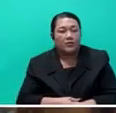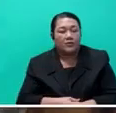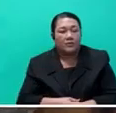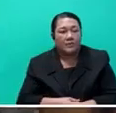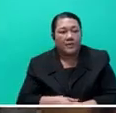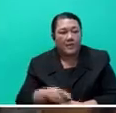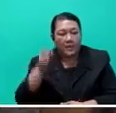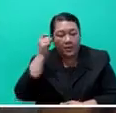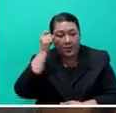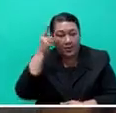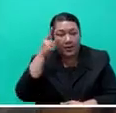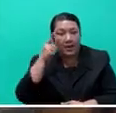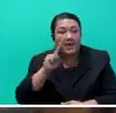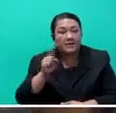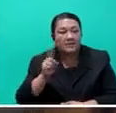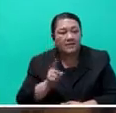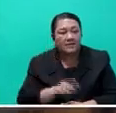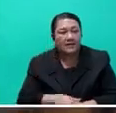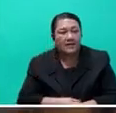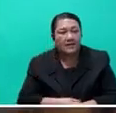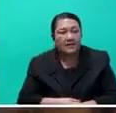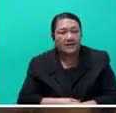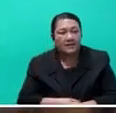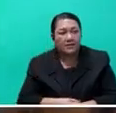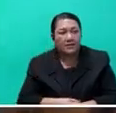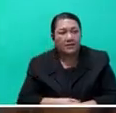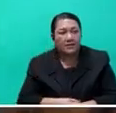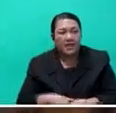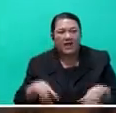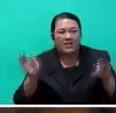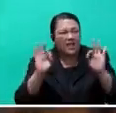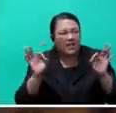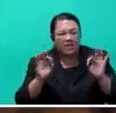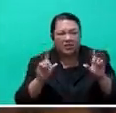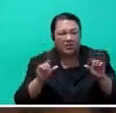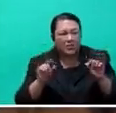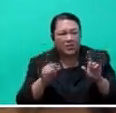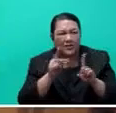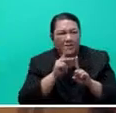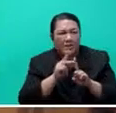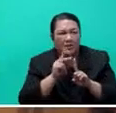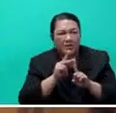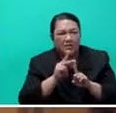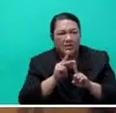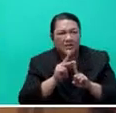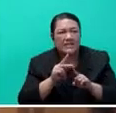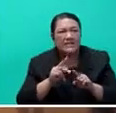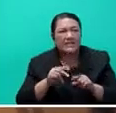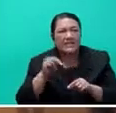realize that this is not anything to do with politics. It's actually to do with Fiji.